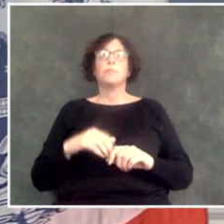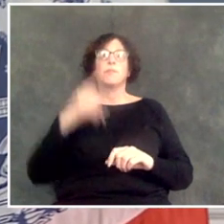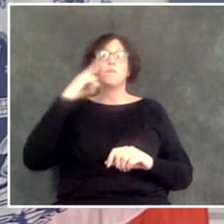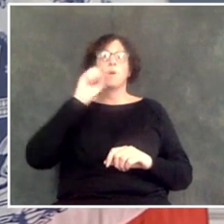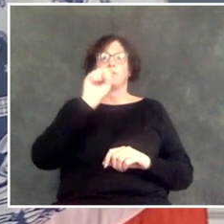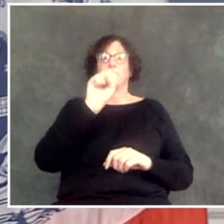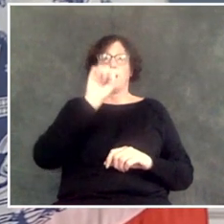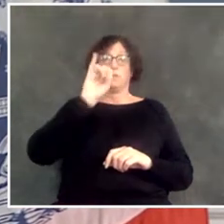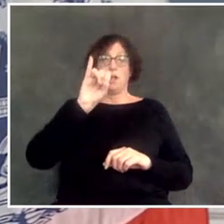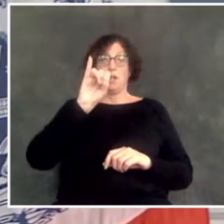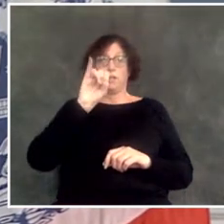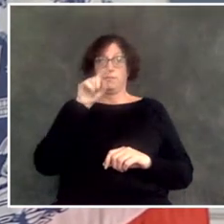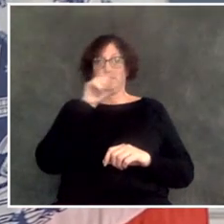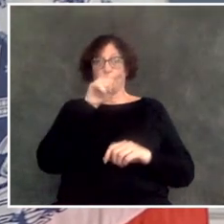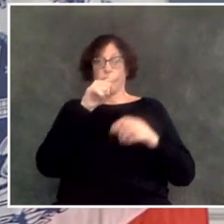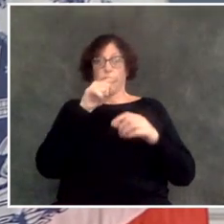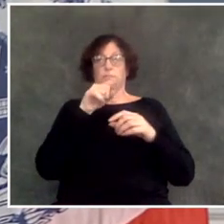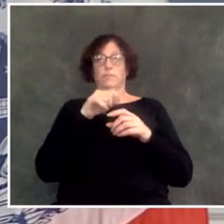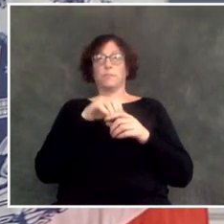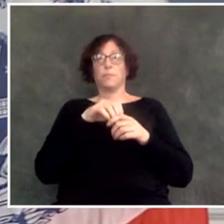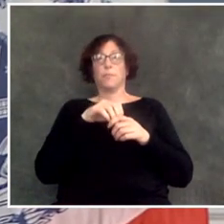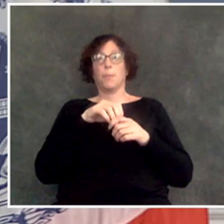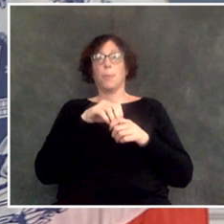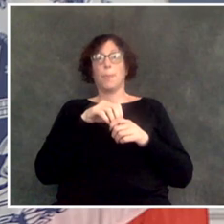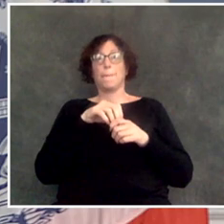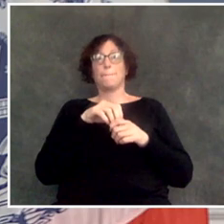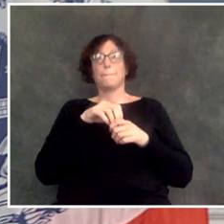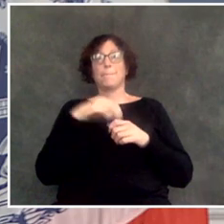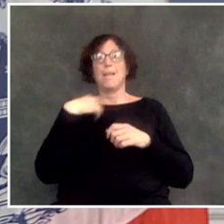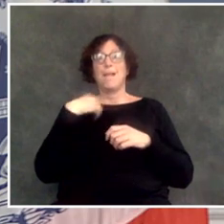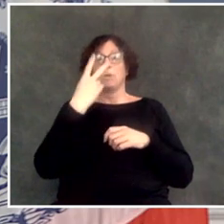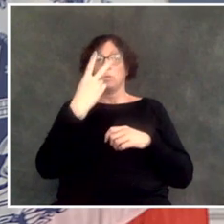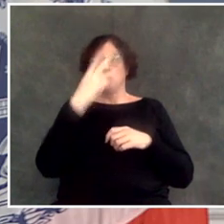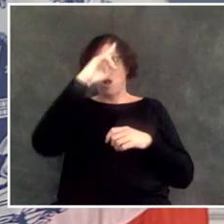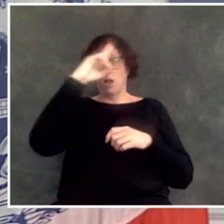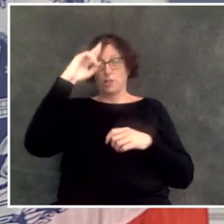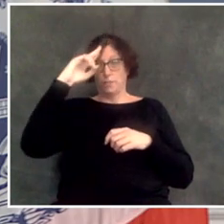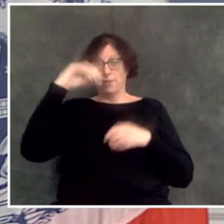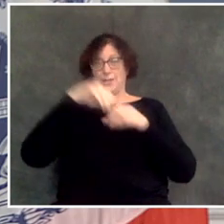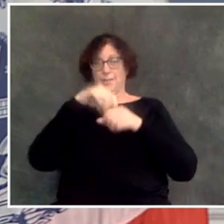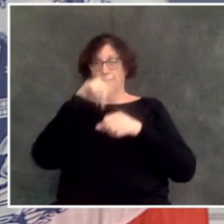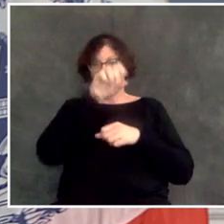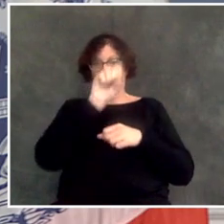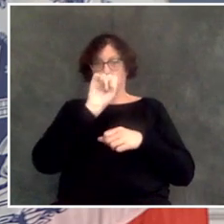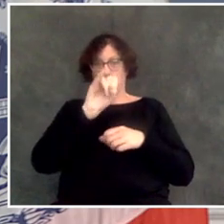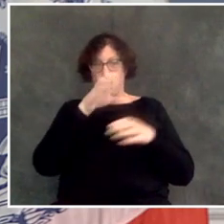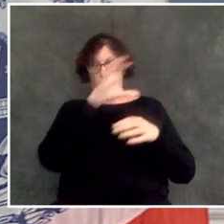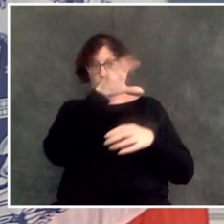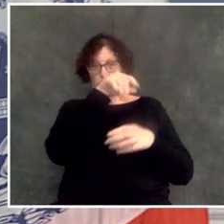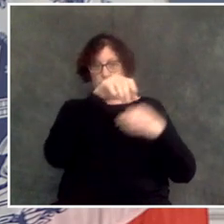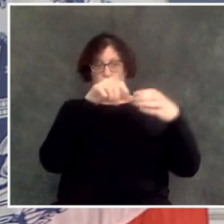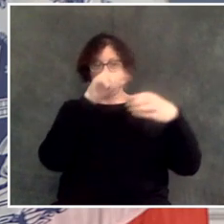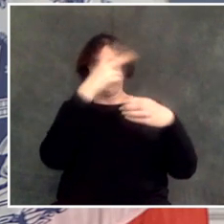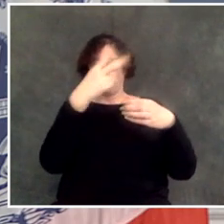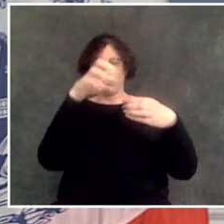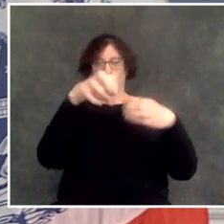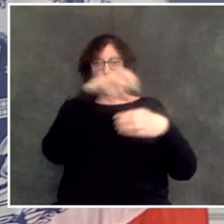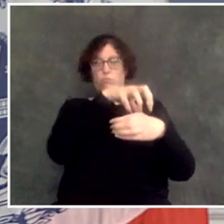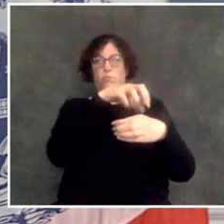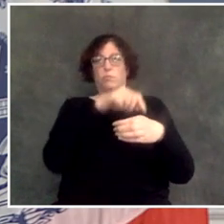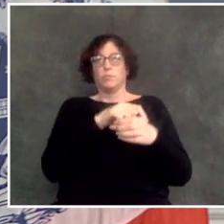two hospitals, like every one of the 56 hospitals around the city that are participating in the front line of